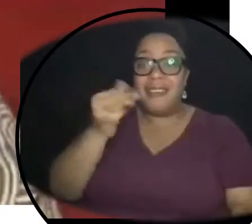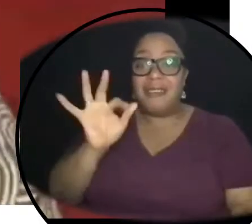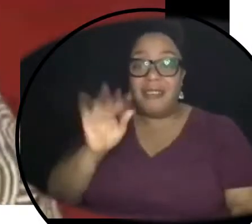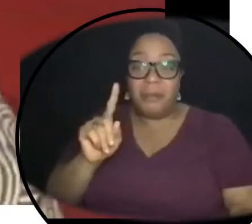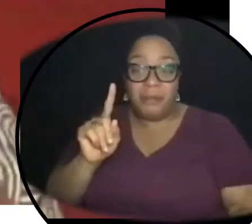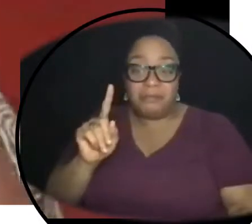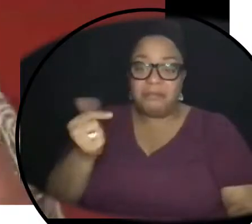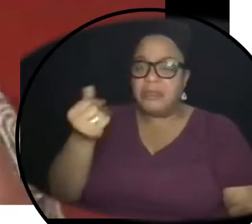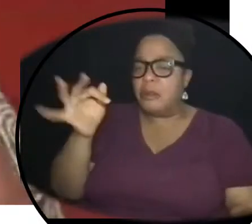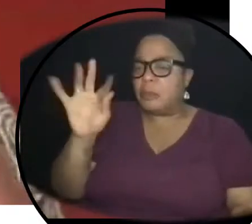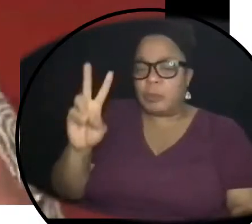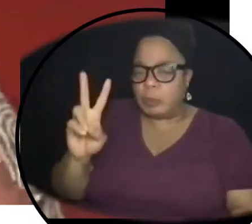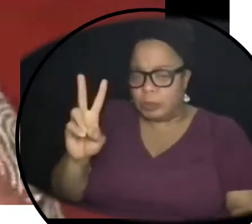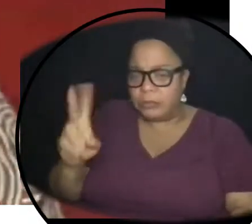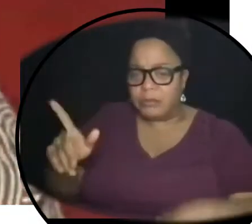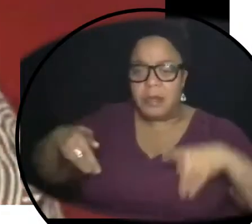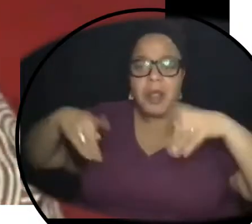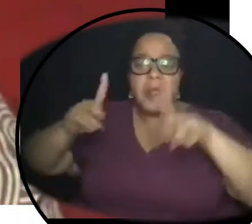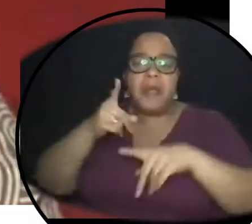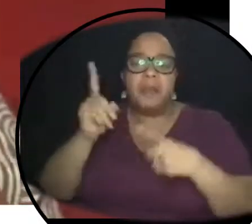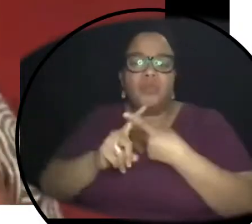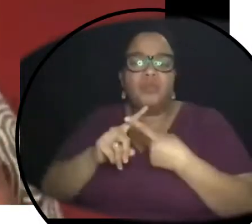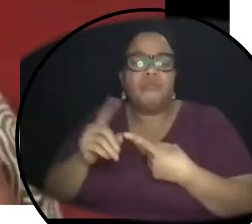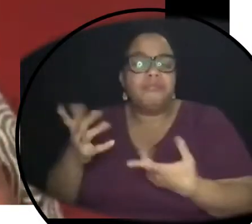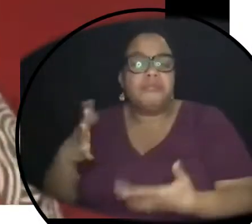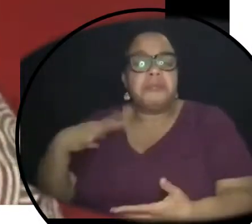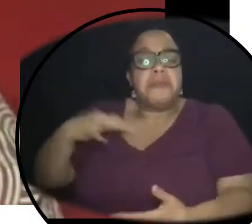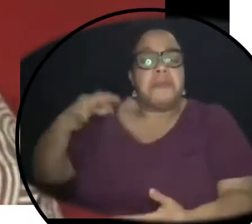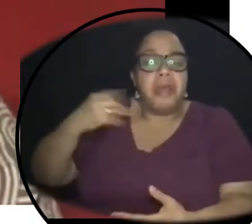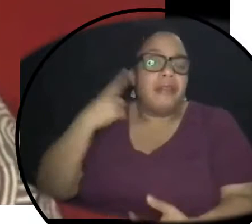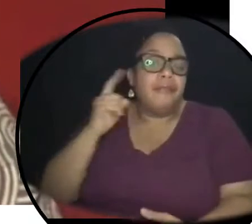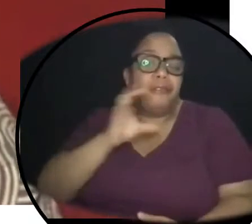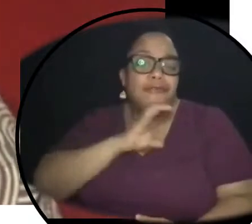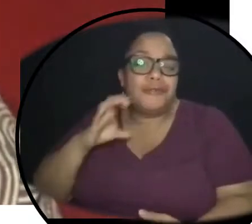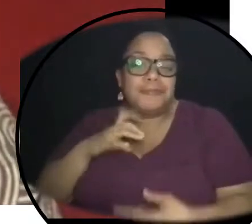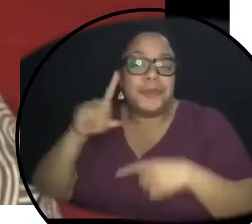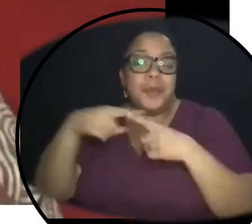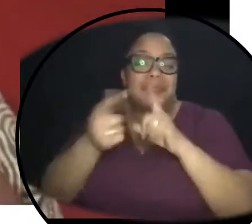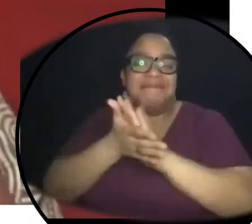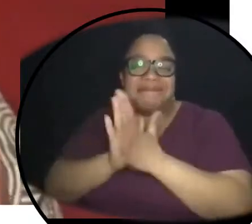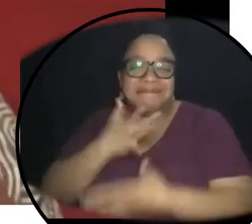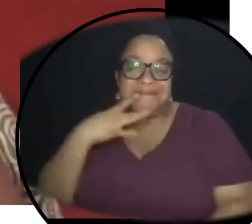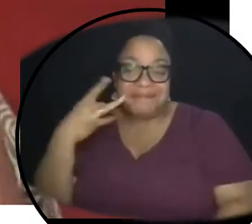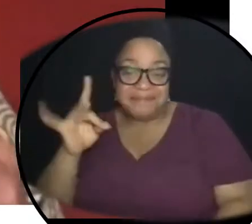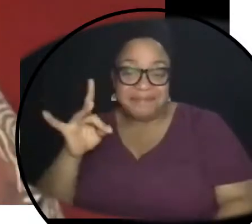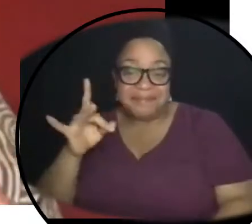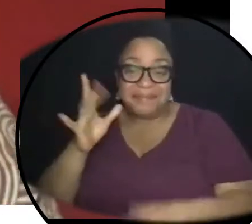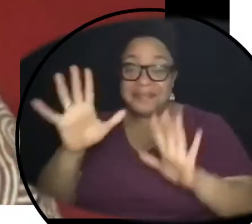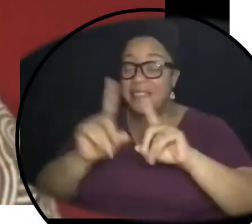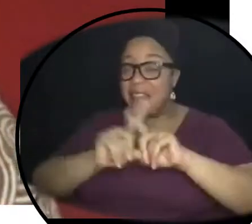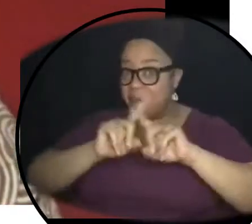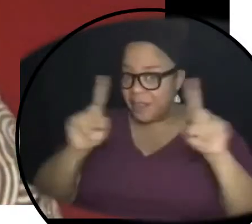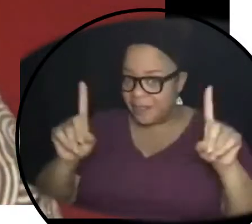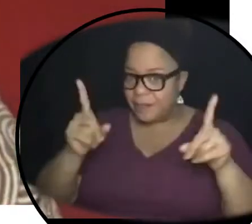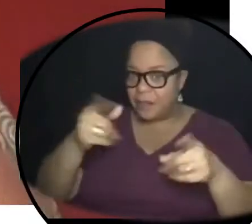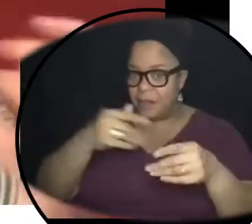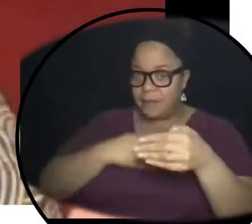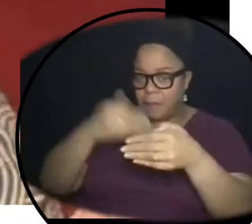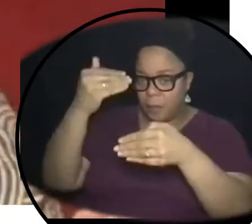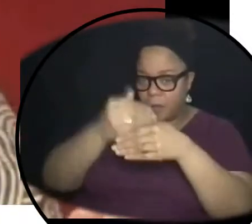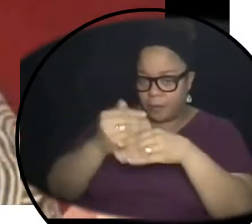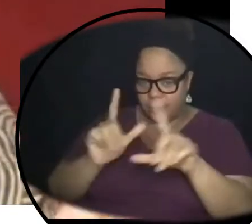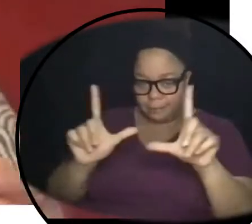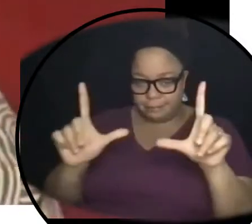highly restrictive. It is also poorly publicized, meaning that people often miss out on